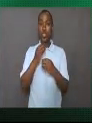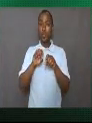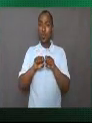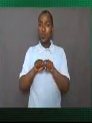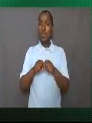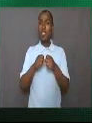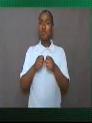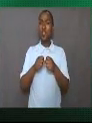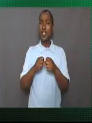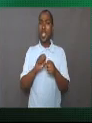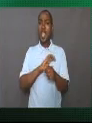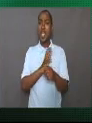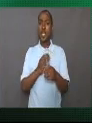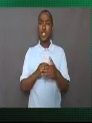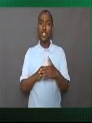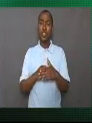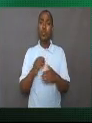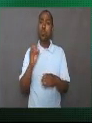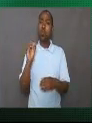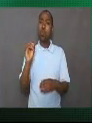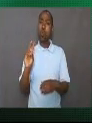energy without oxygen.